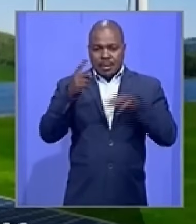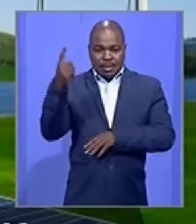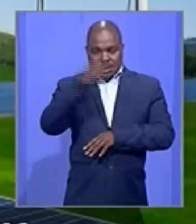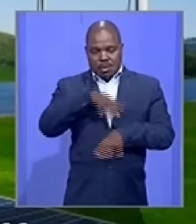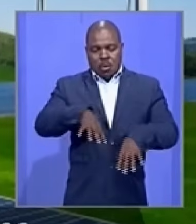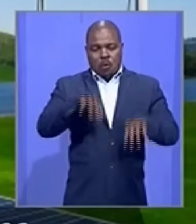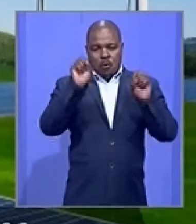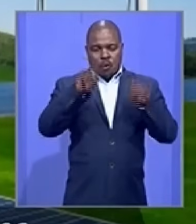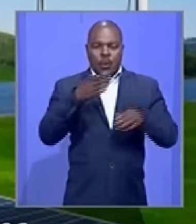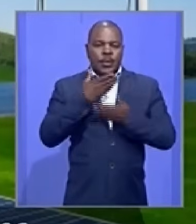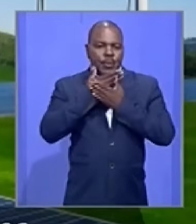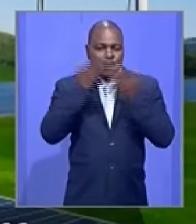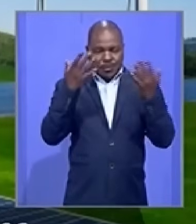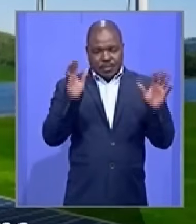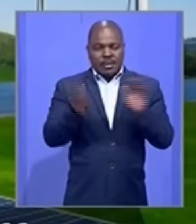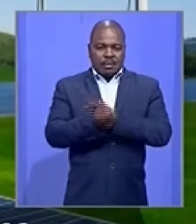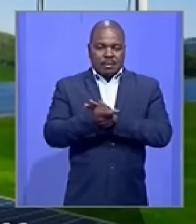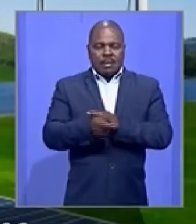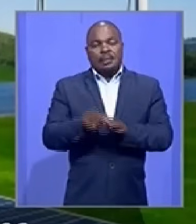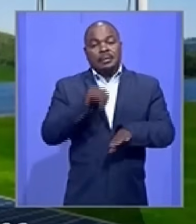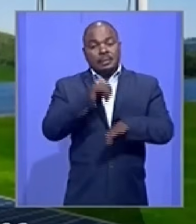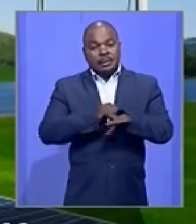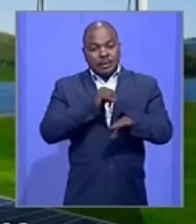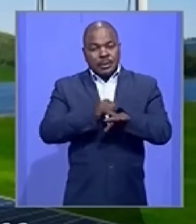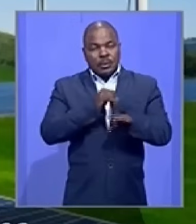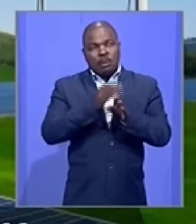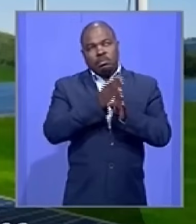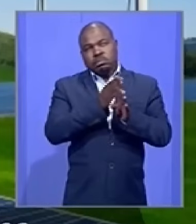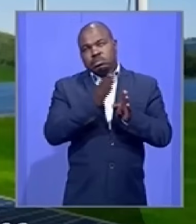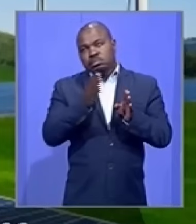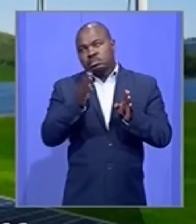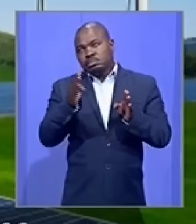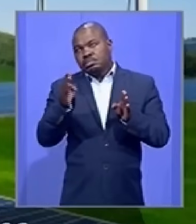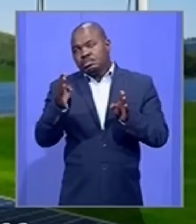without load shedding. We've seen from January up until